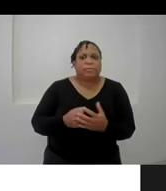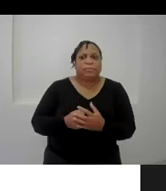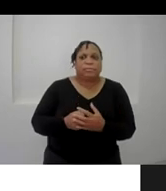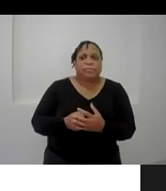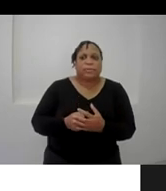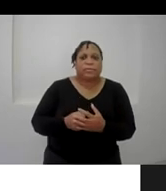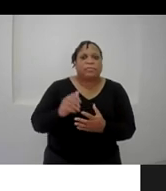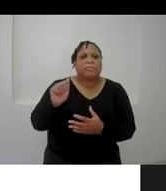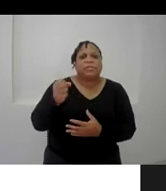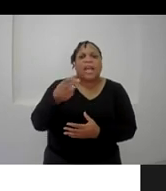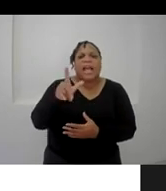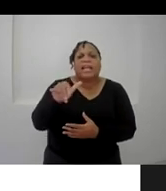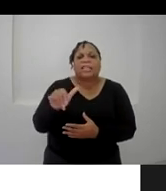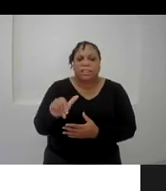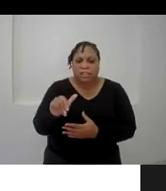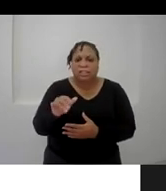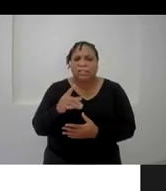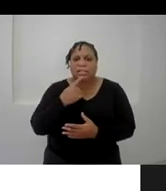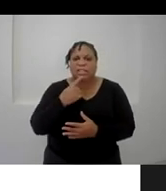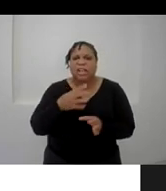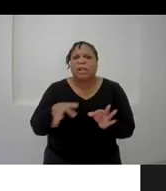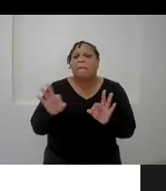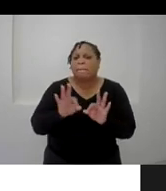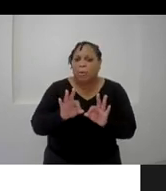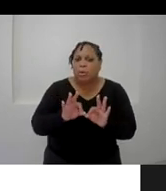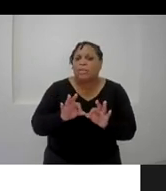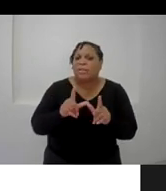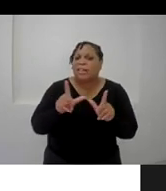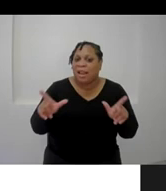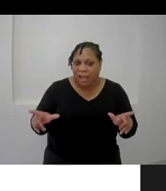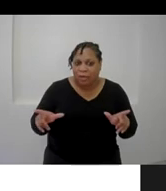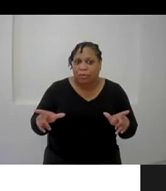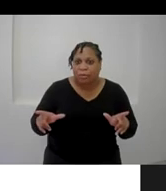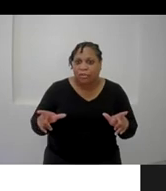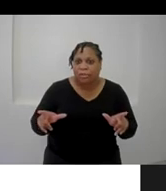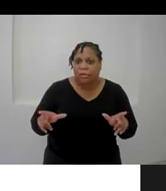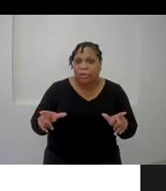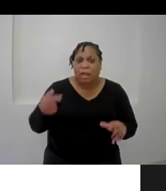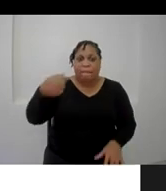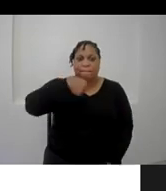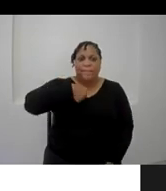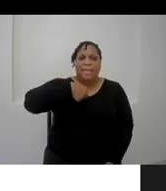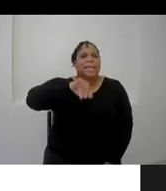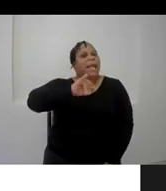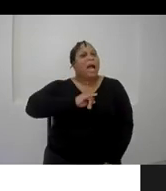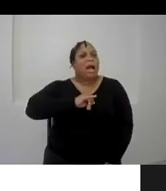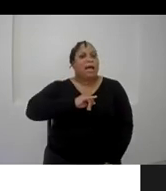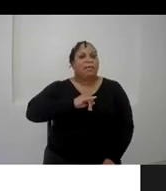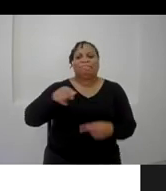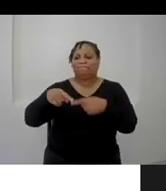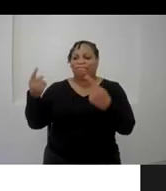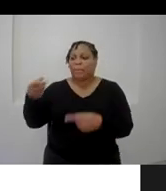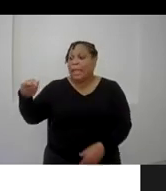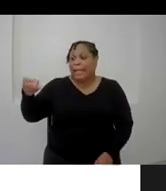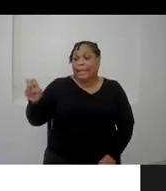Ashley this morning was talking about the importance of language, and by talking about me, I, rather than he or